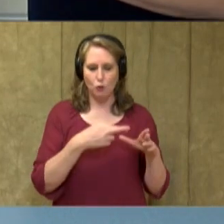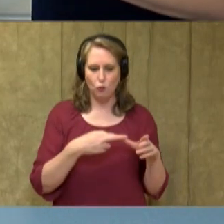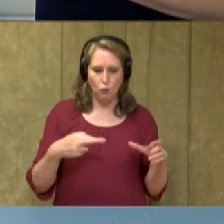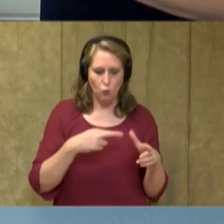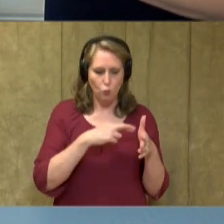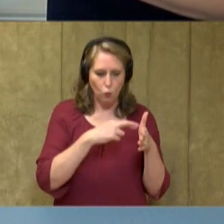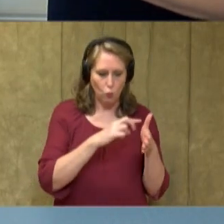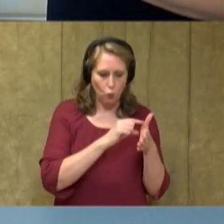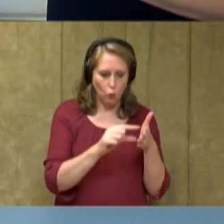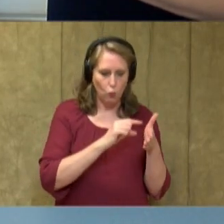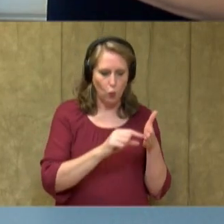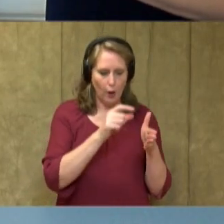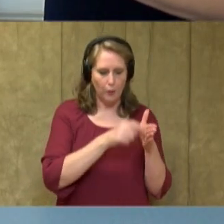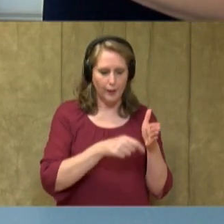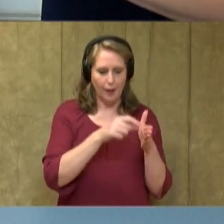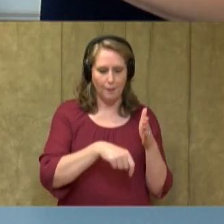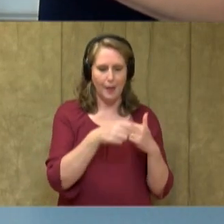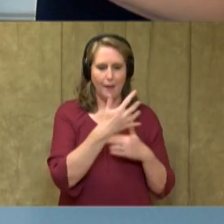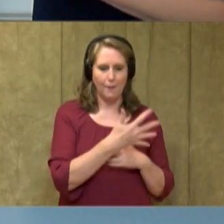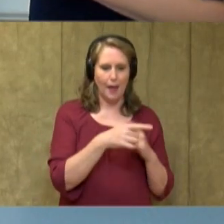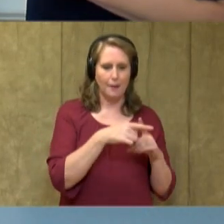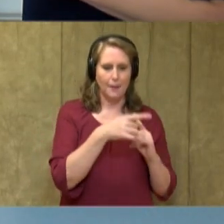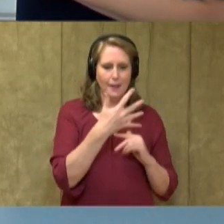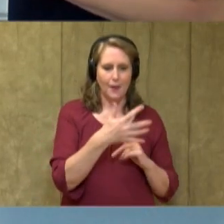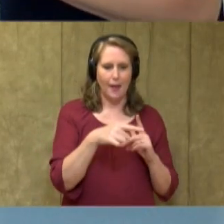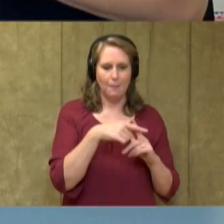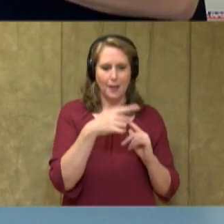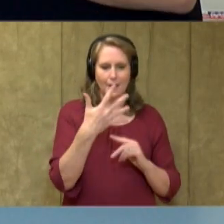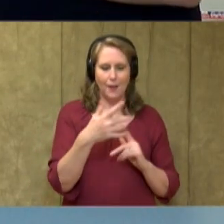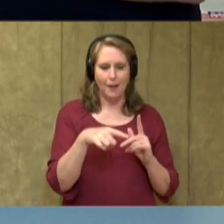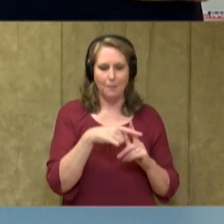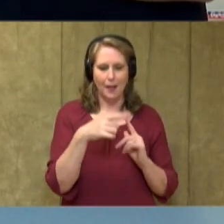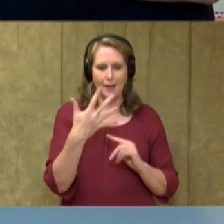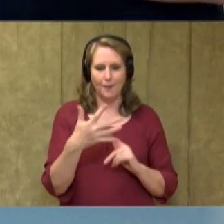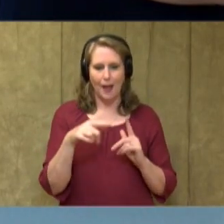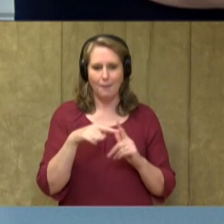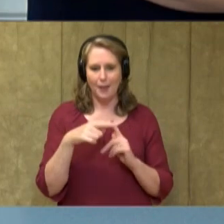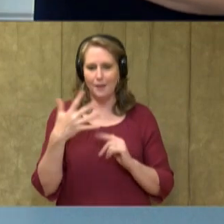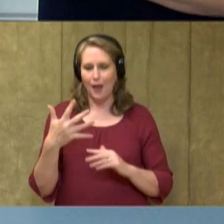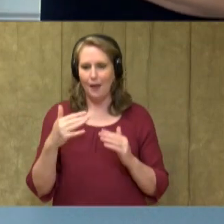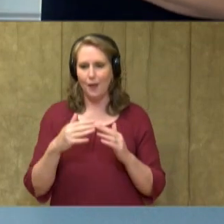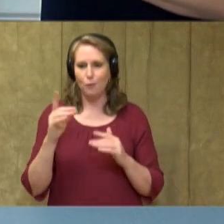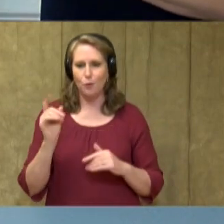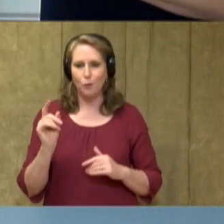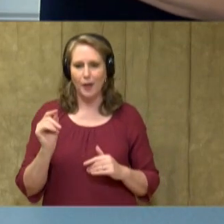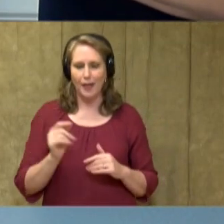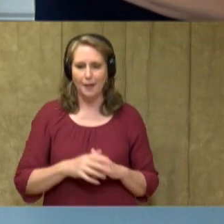So 5 plus 5 plus 5 plus 5 equals 20.